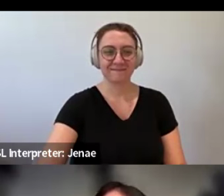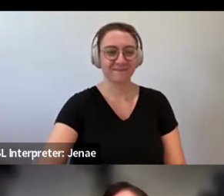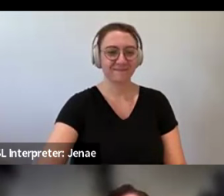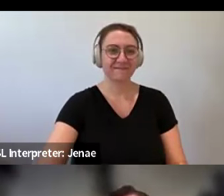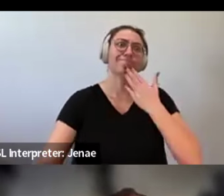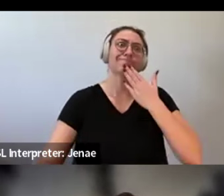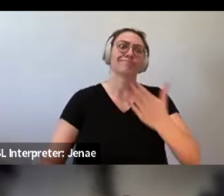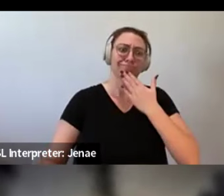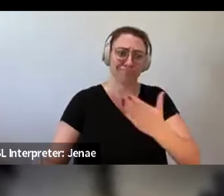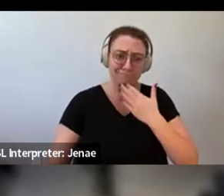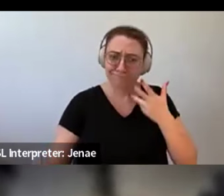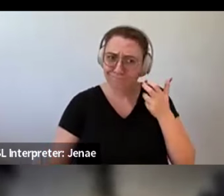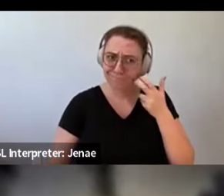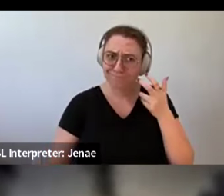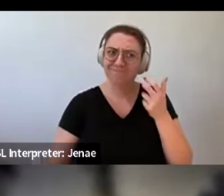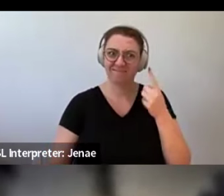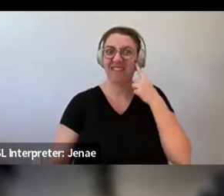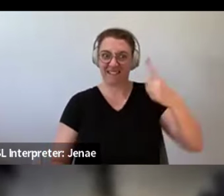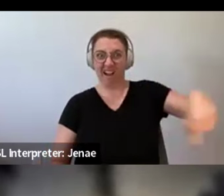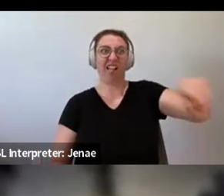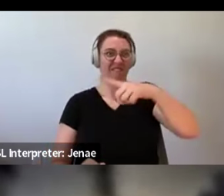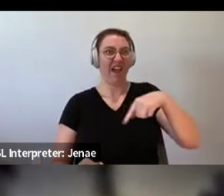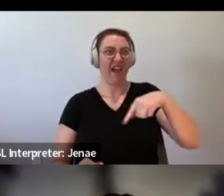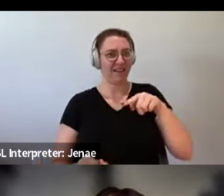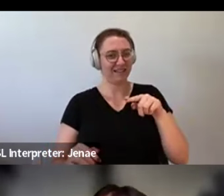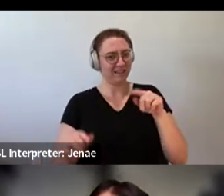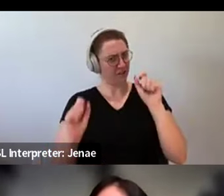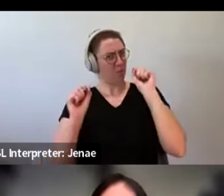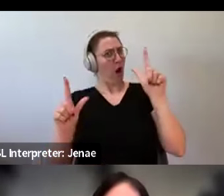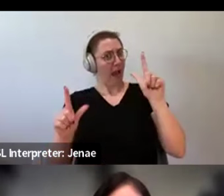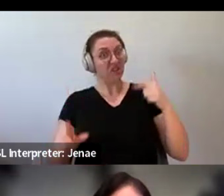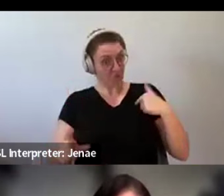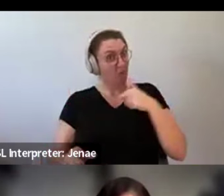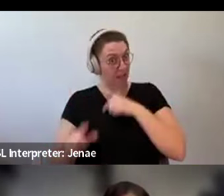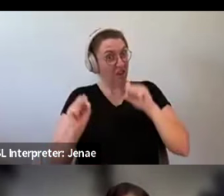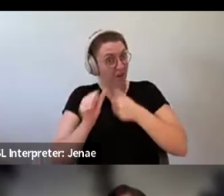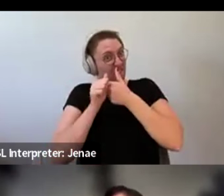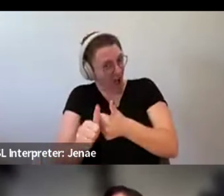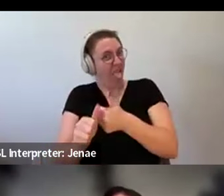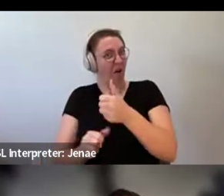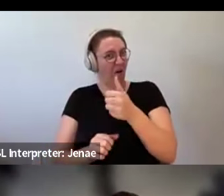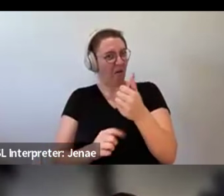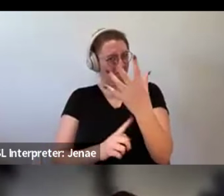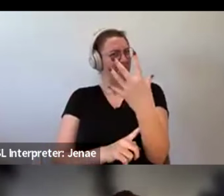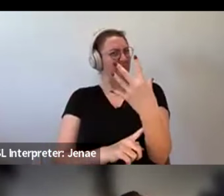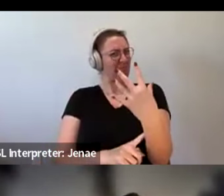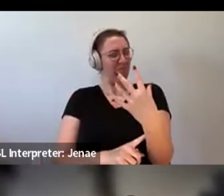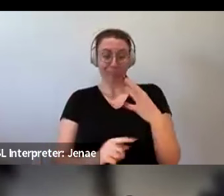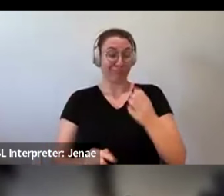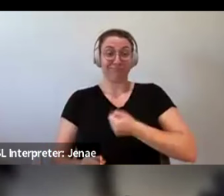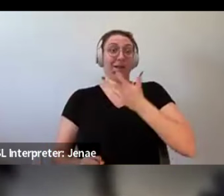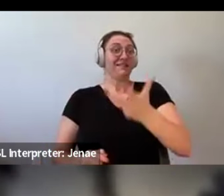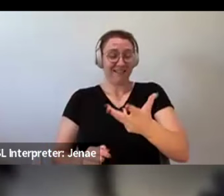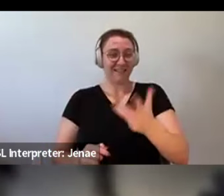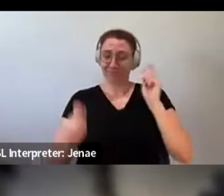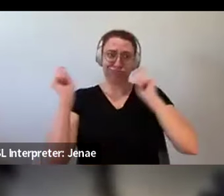Thank you very much, Michael. I think all of us probably surprised at how well we could follow along because of the expressiveness of